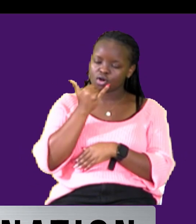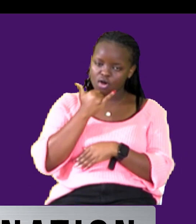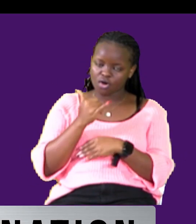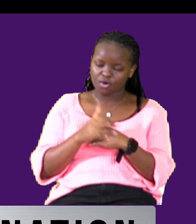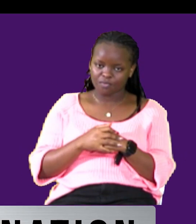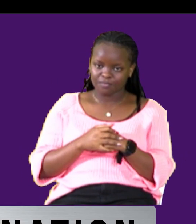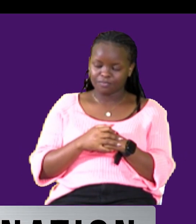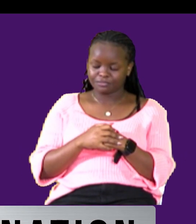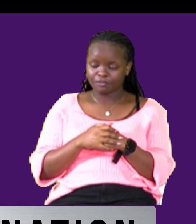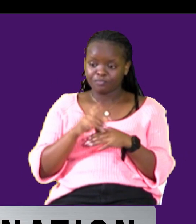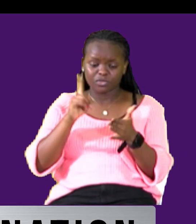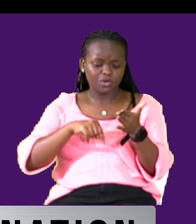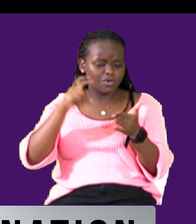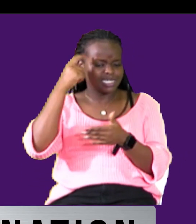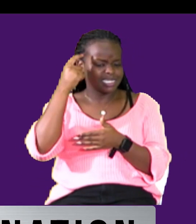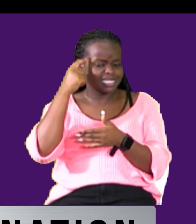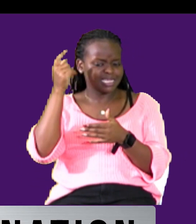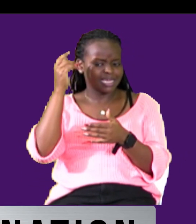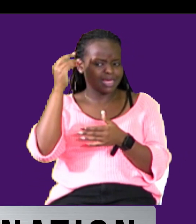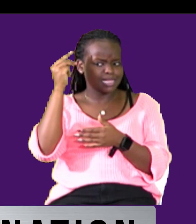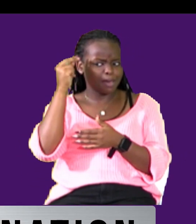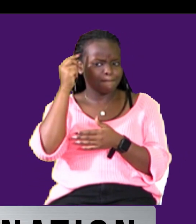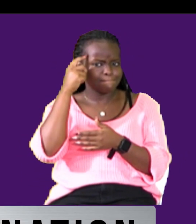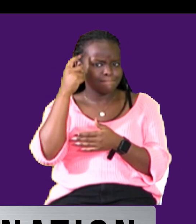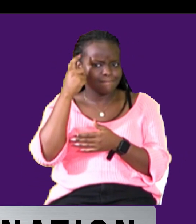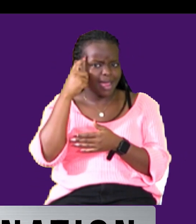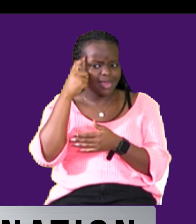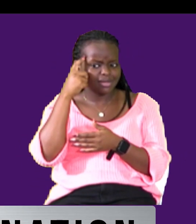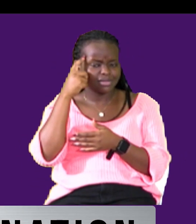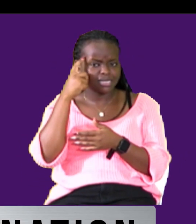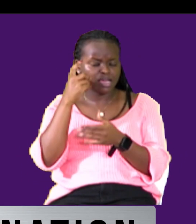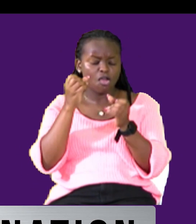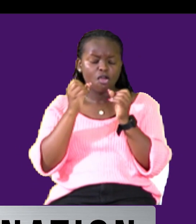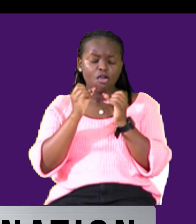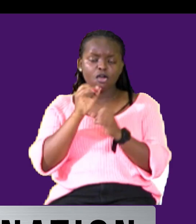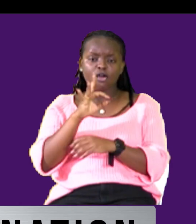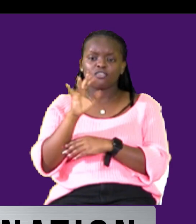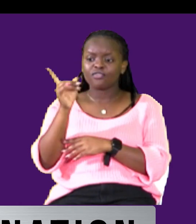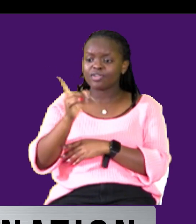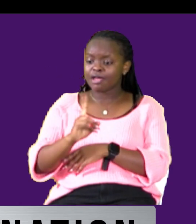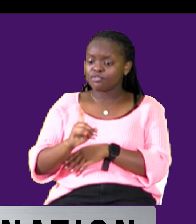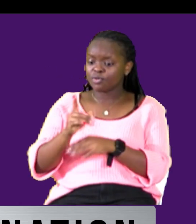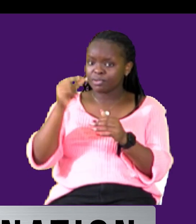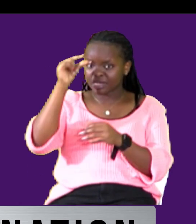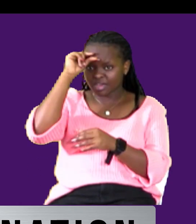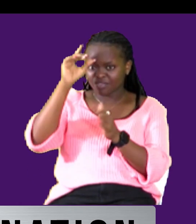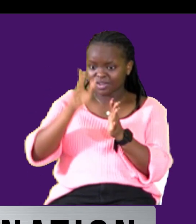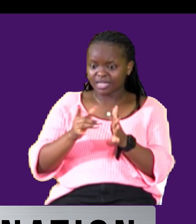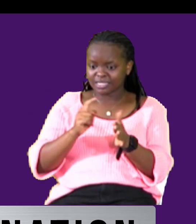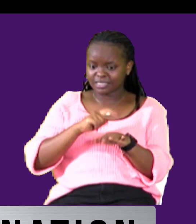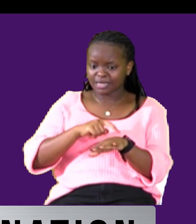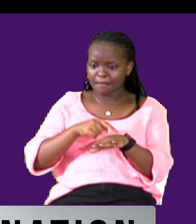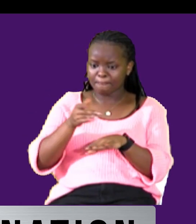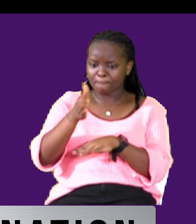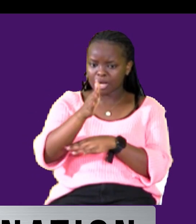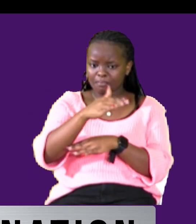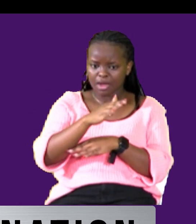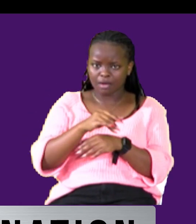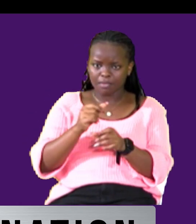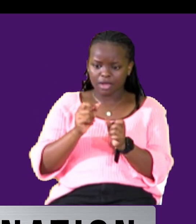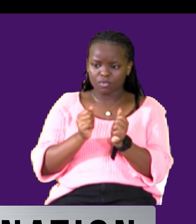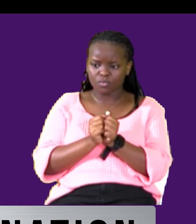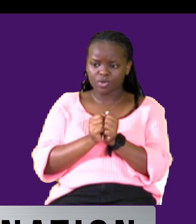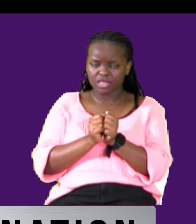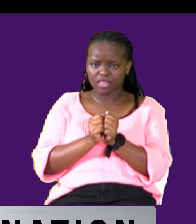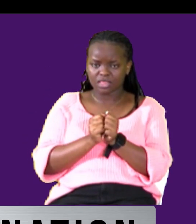What do you think was in the mind of the Nairobi governor when he came back with this milestone?